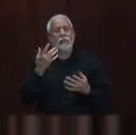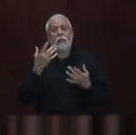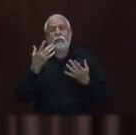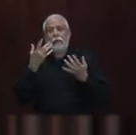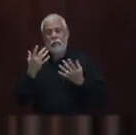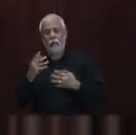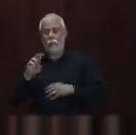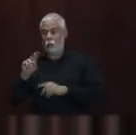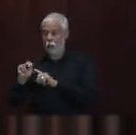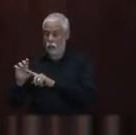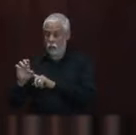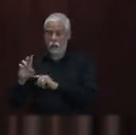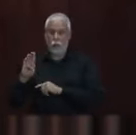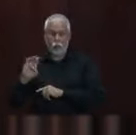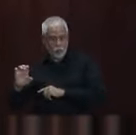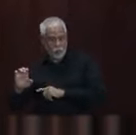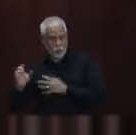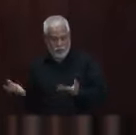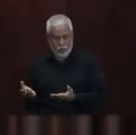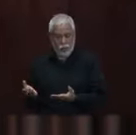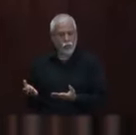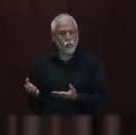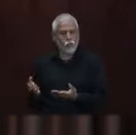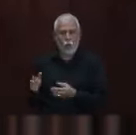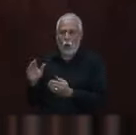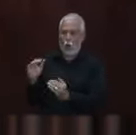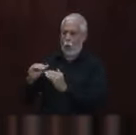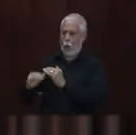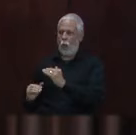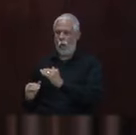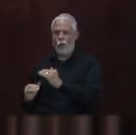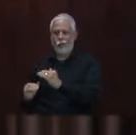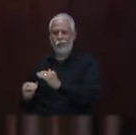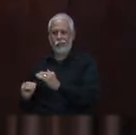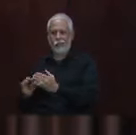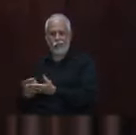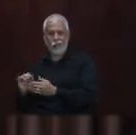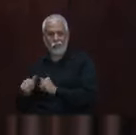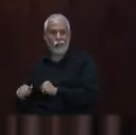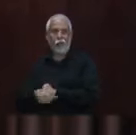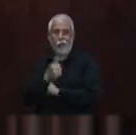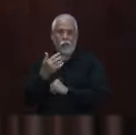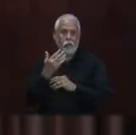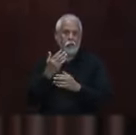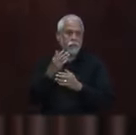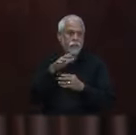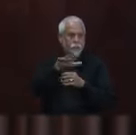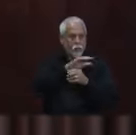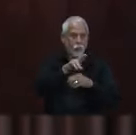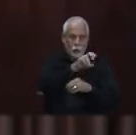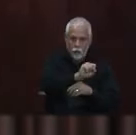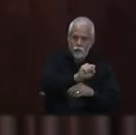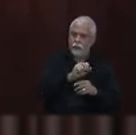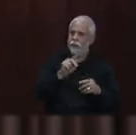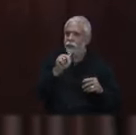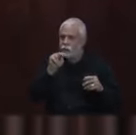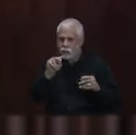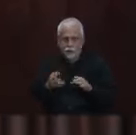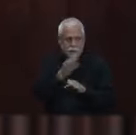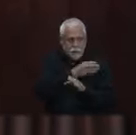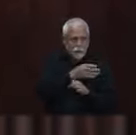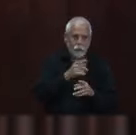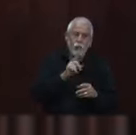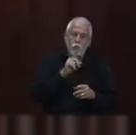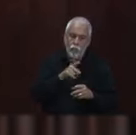fortunately, North Carolina and Buncombe County have been lower in our case counts than a lot of these other parts of the country. Like Tennessee next door